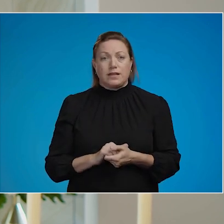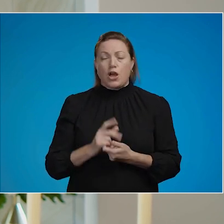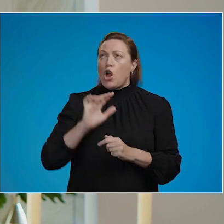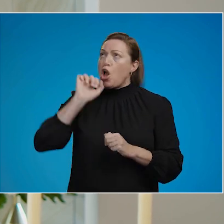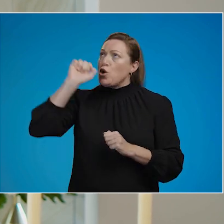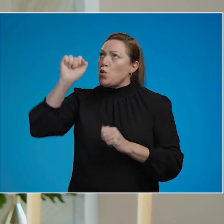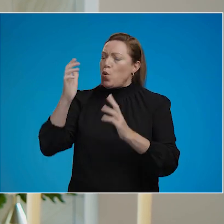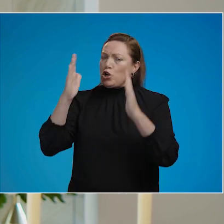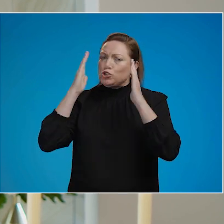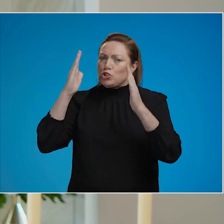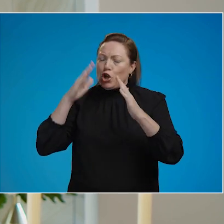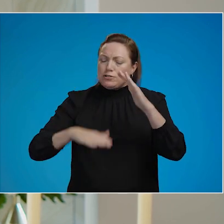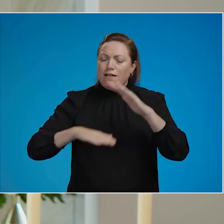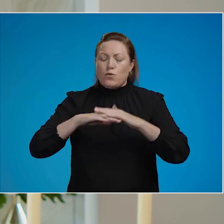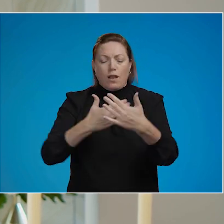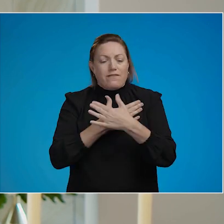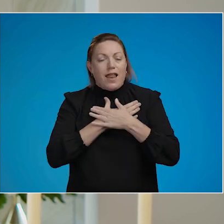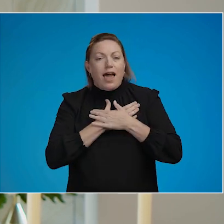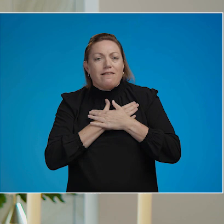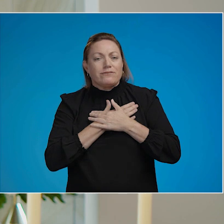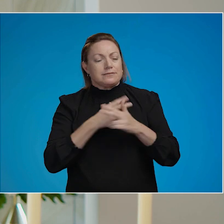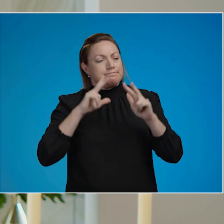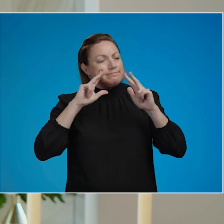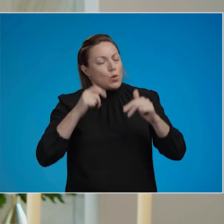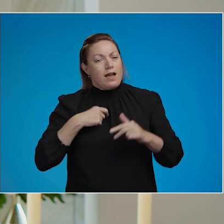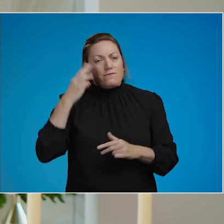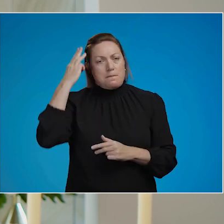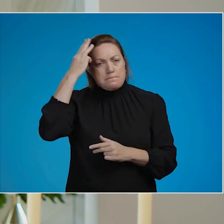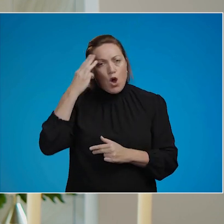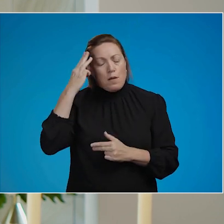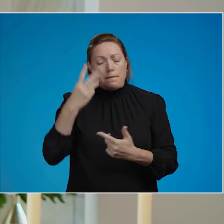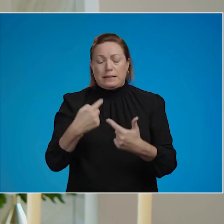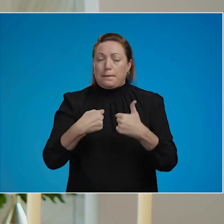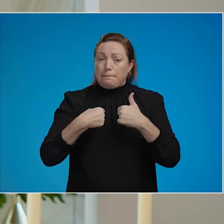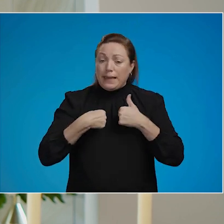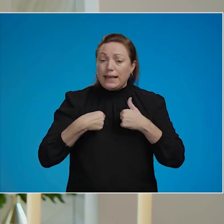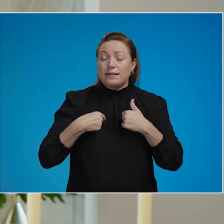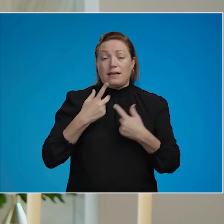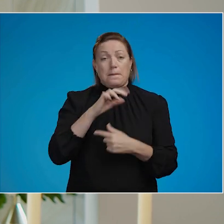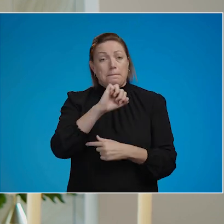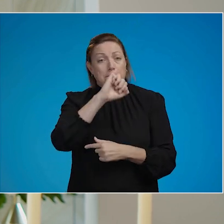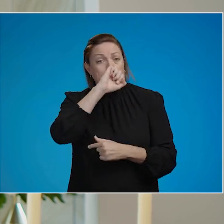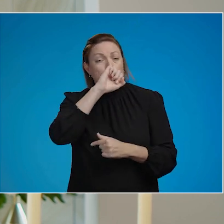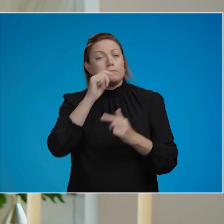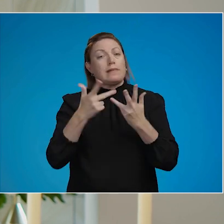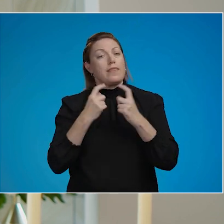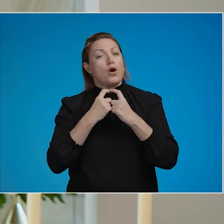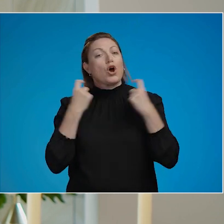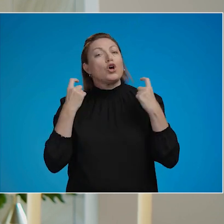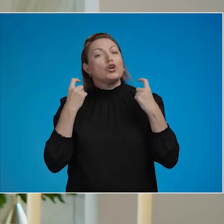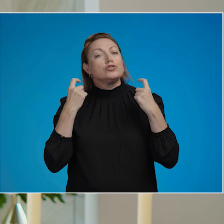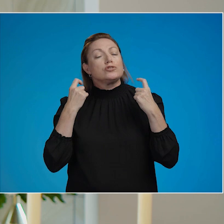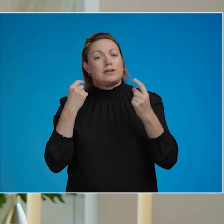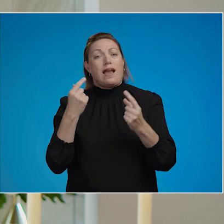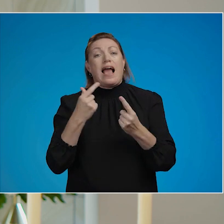in faith and charity your pilgrim church on earth, with your servant Francis, our Pope, and me, your unworthy servant, the order of bishops, all